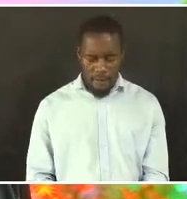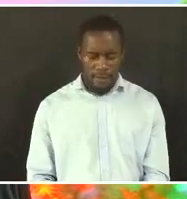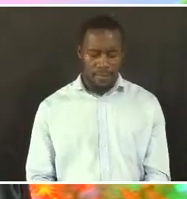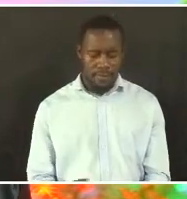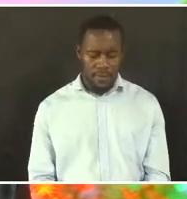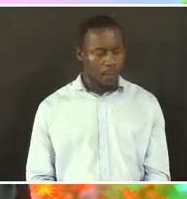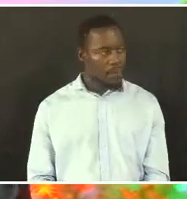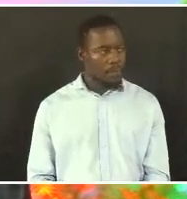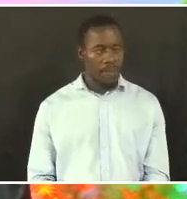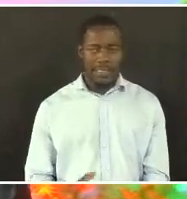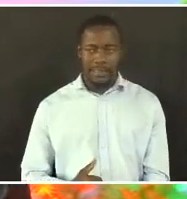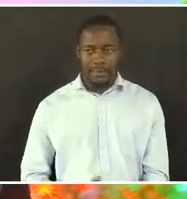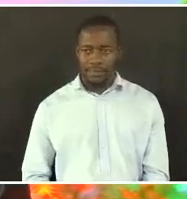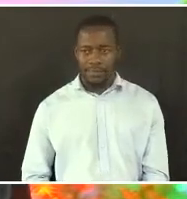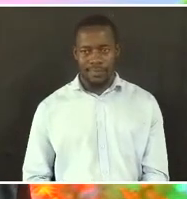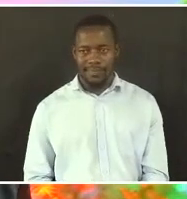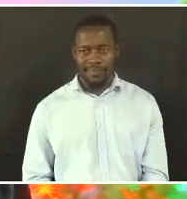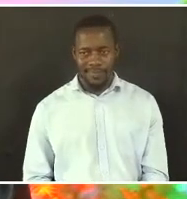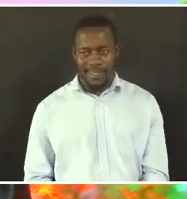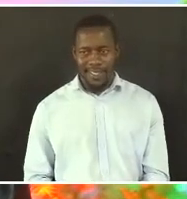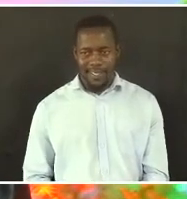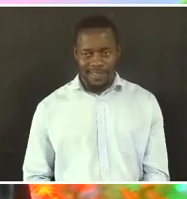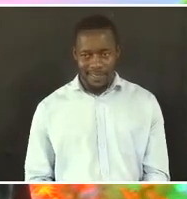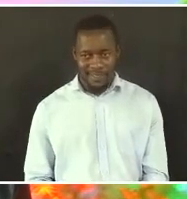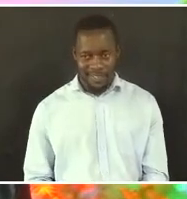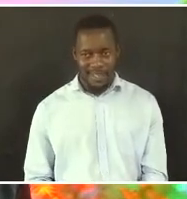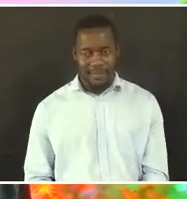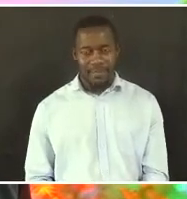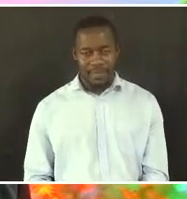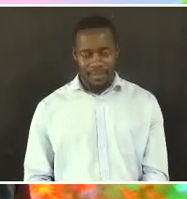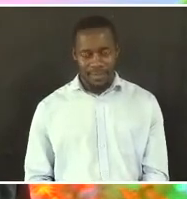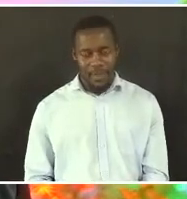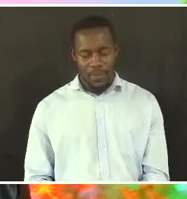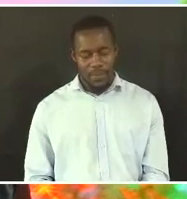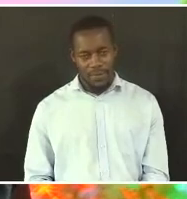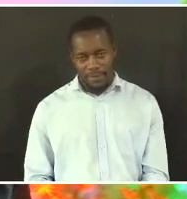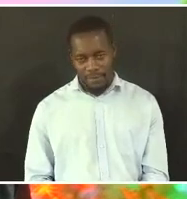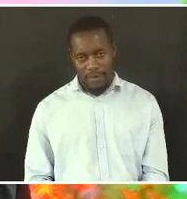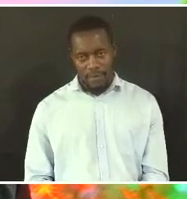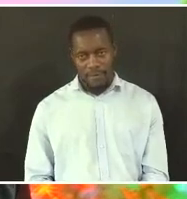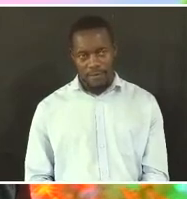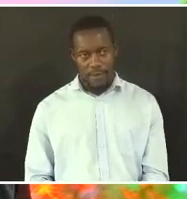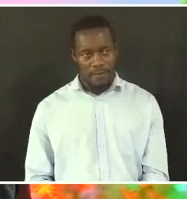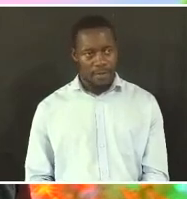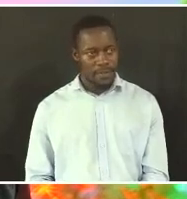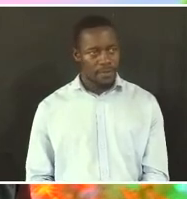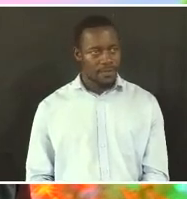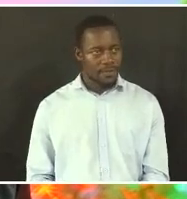sit in and they know these things. But how much do you think is allocated?